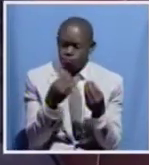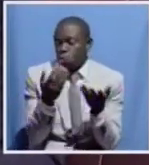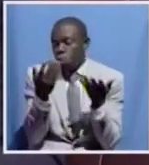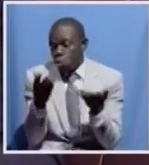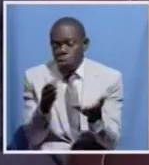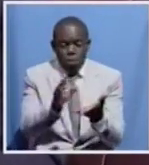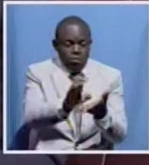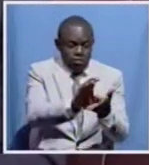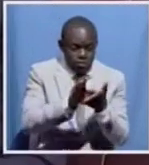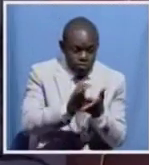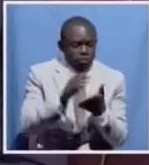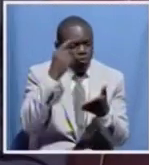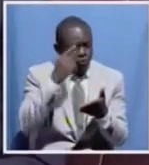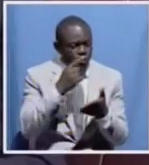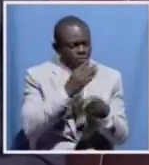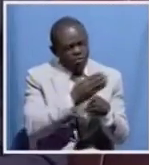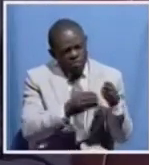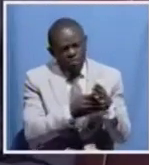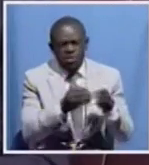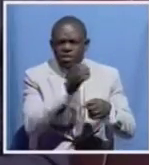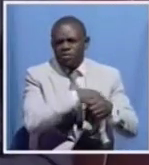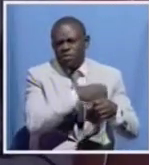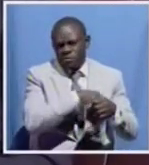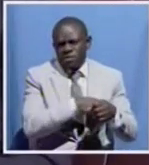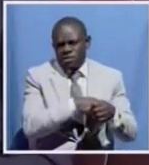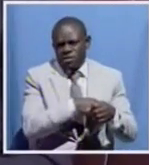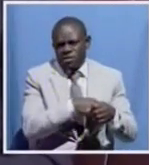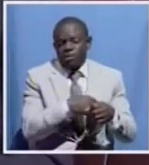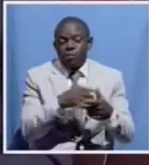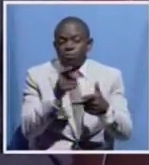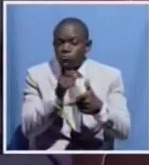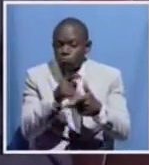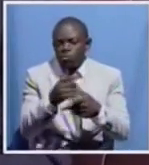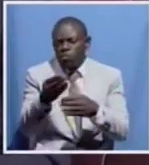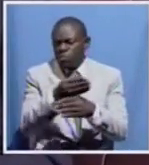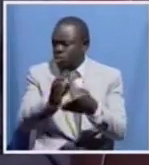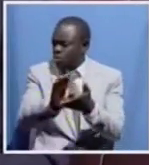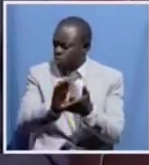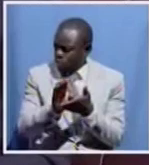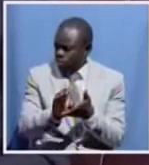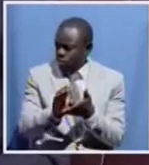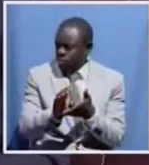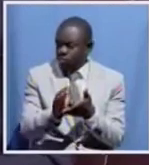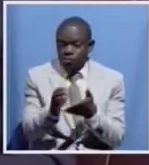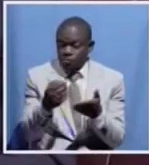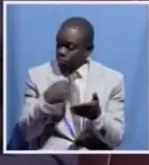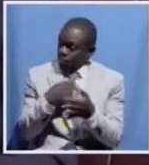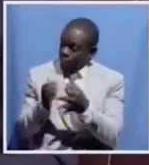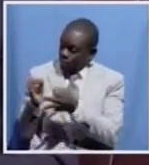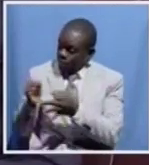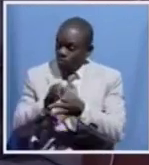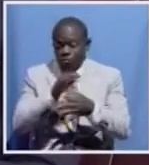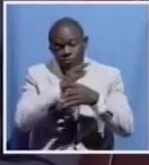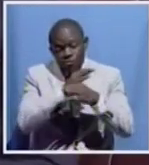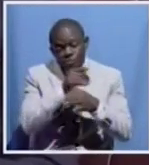there is zero interest rated borrowing, which is what you and I are talking about. And the one that we are talking about right now, especially